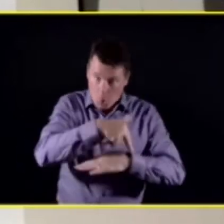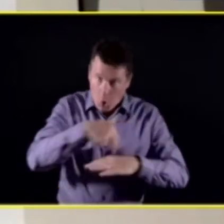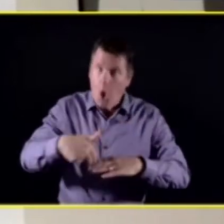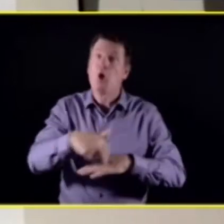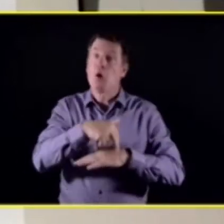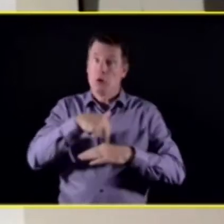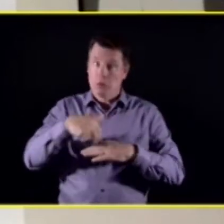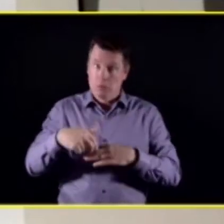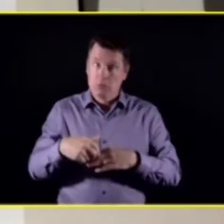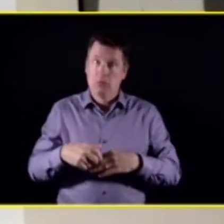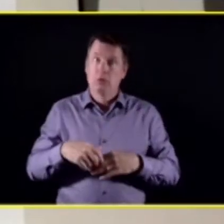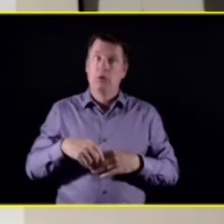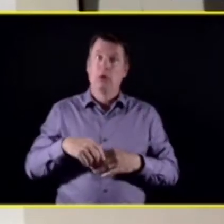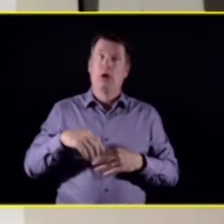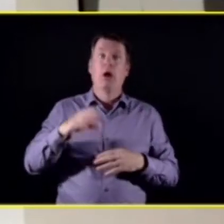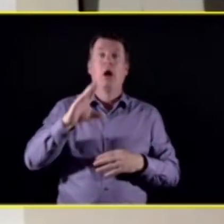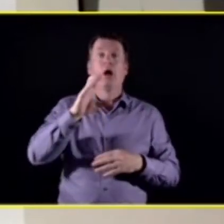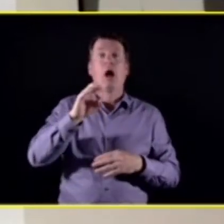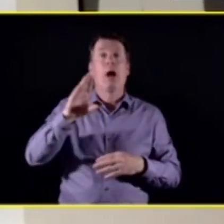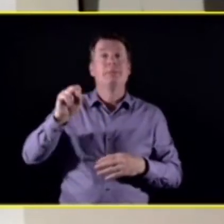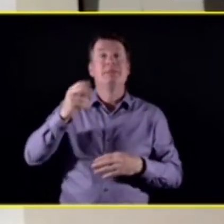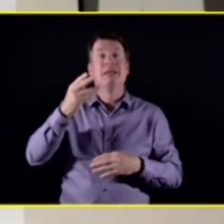Hill, around the reservoir,